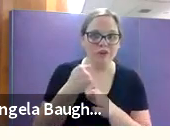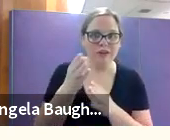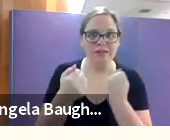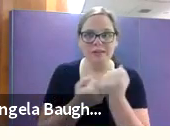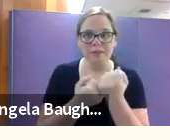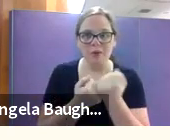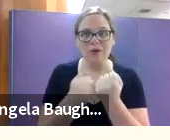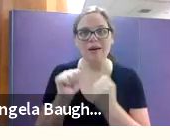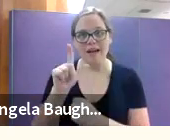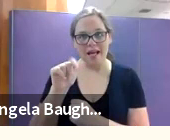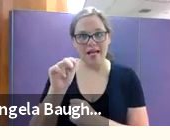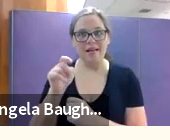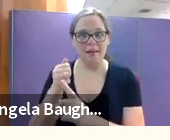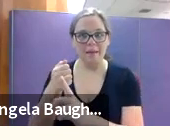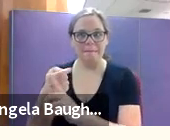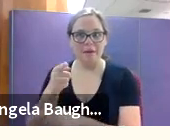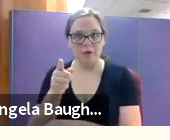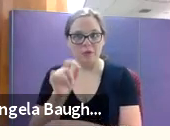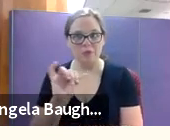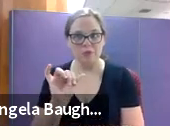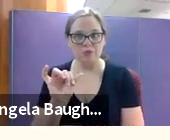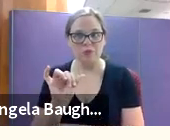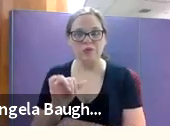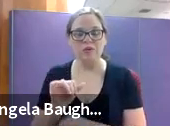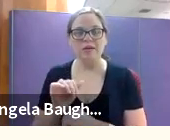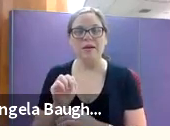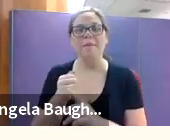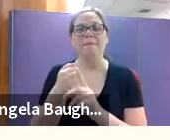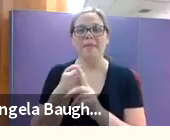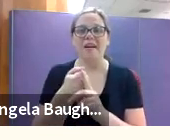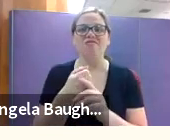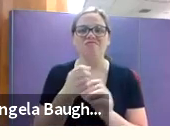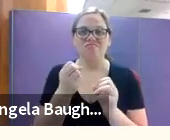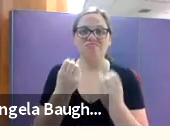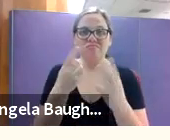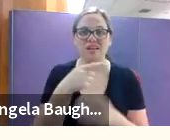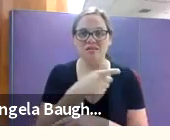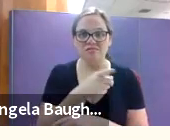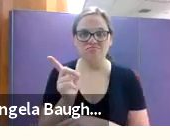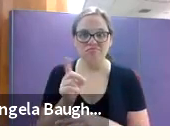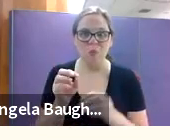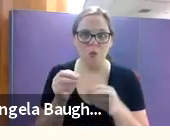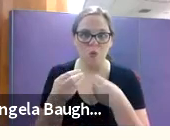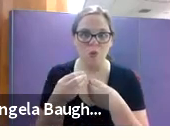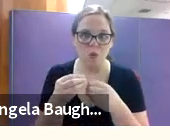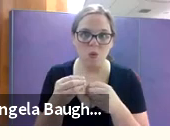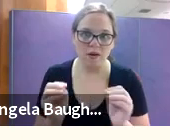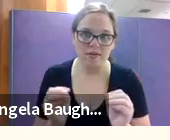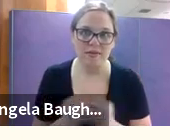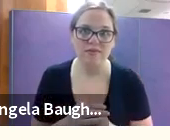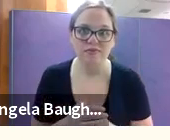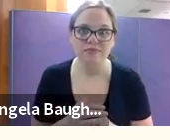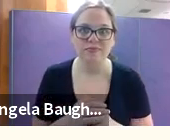impacts you as well. It impacts a number of organizations.